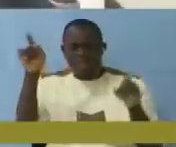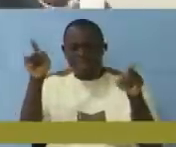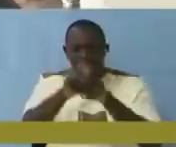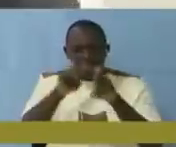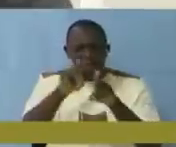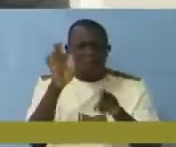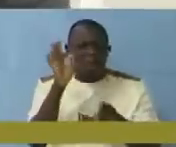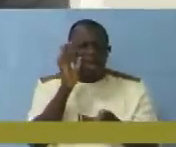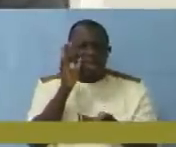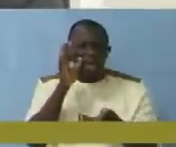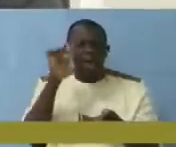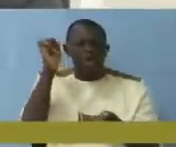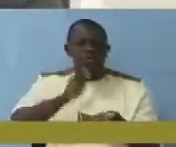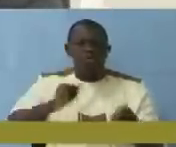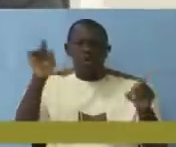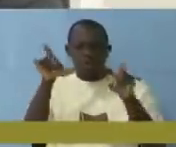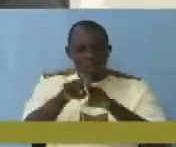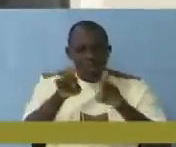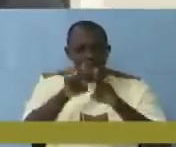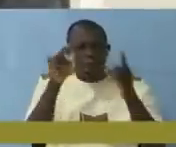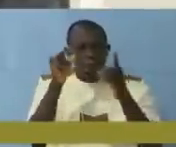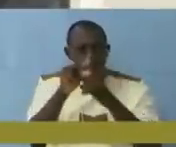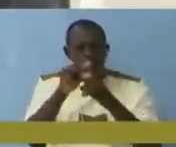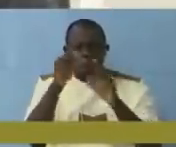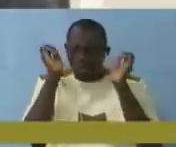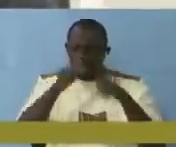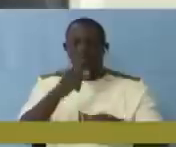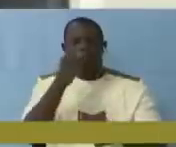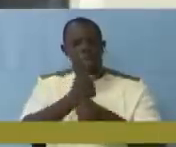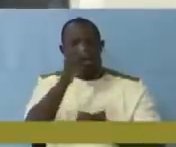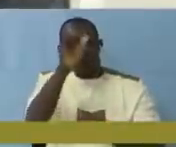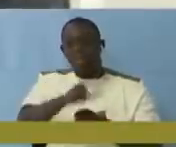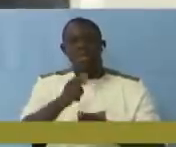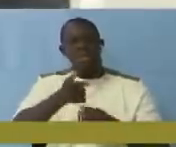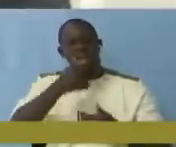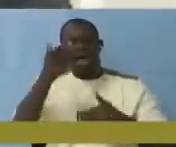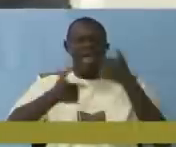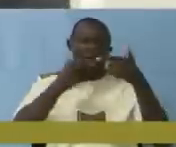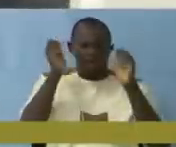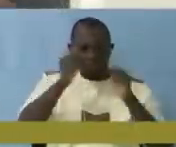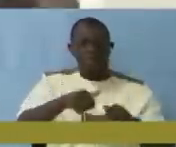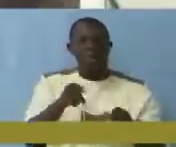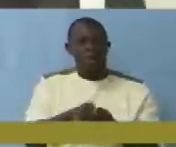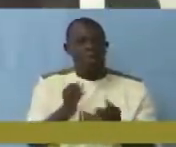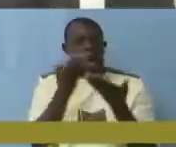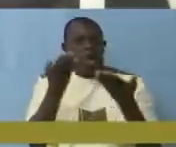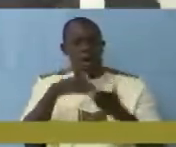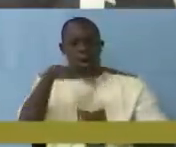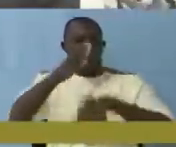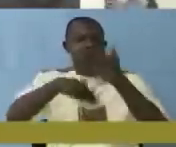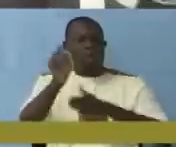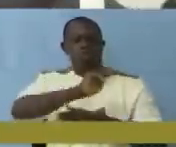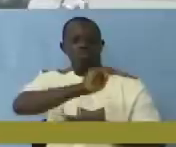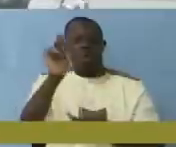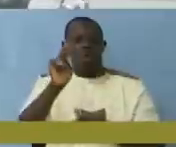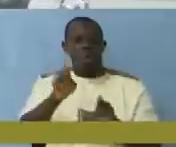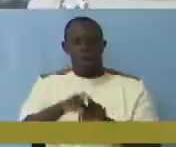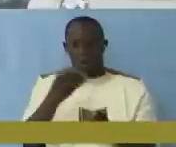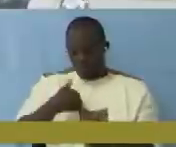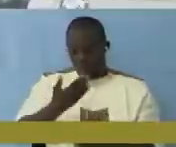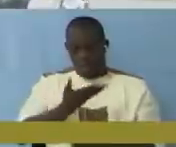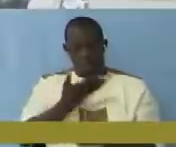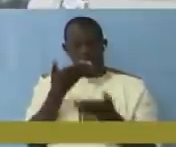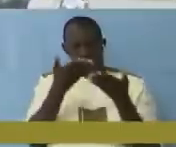words. It is laughable. This is not a game. This is not a game. People are